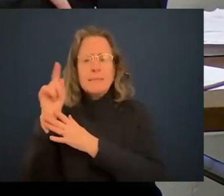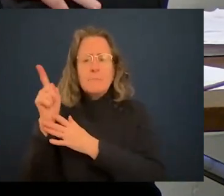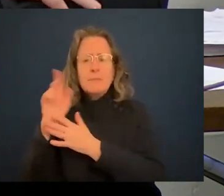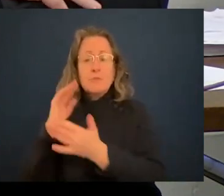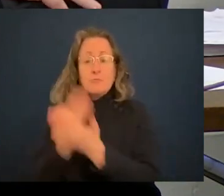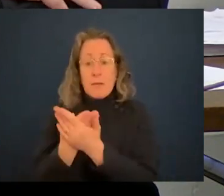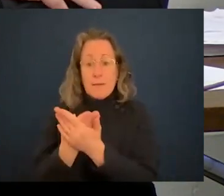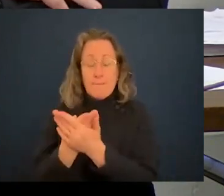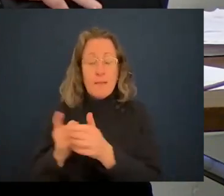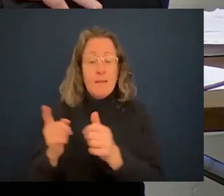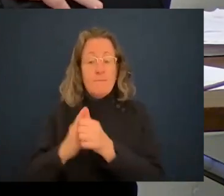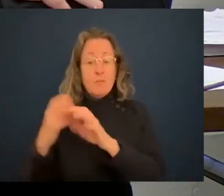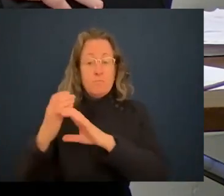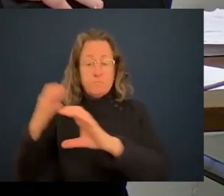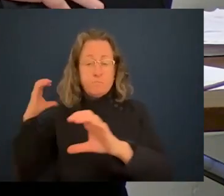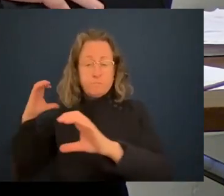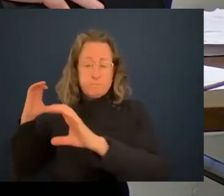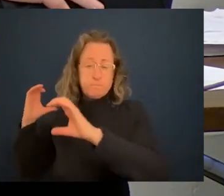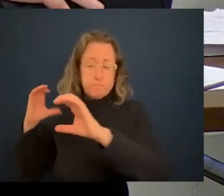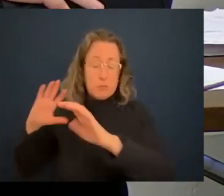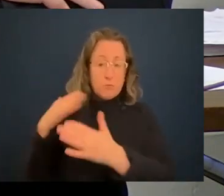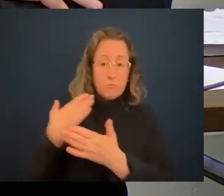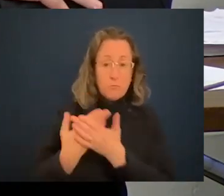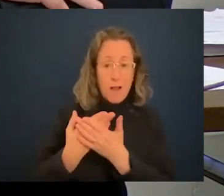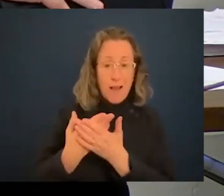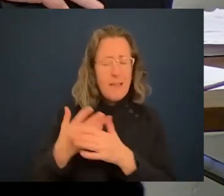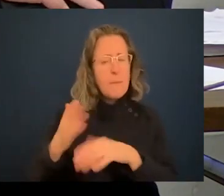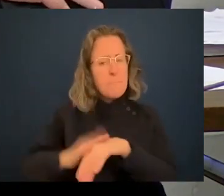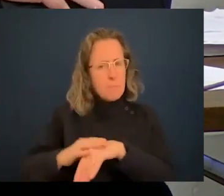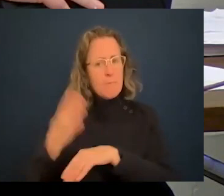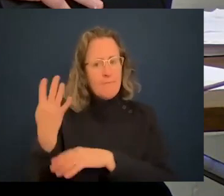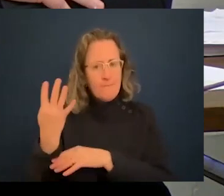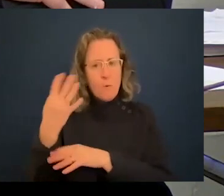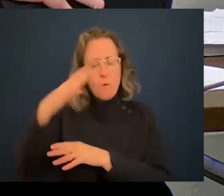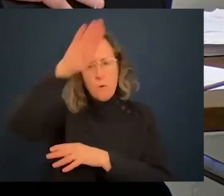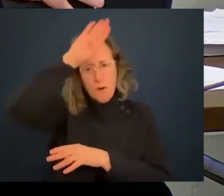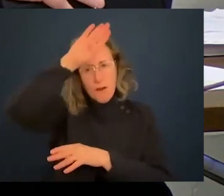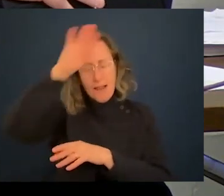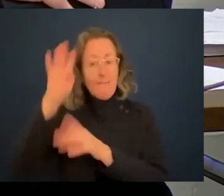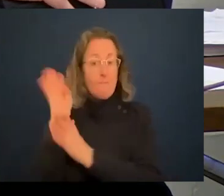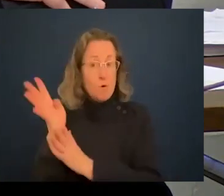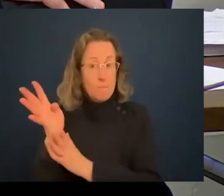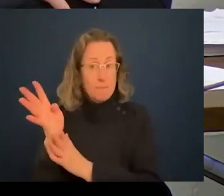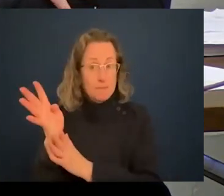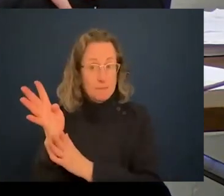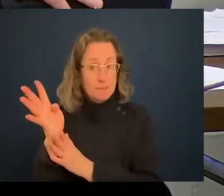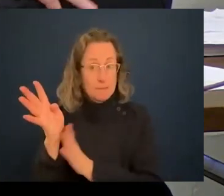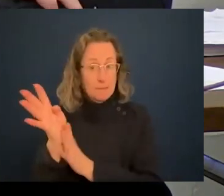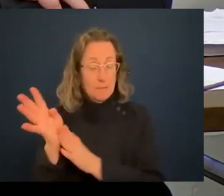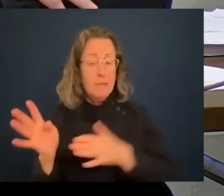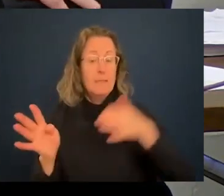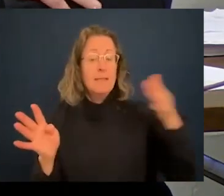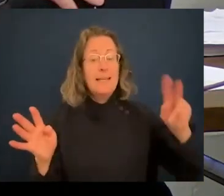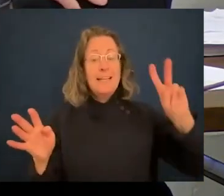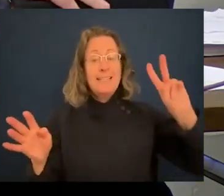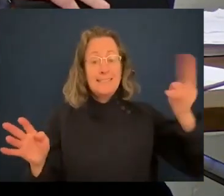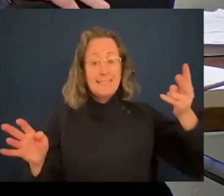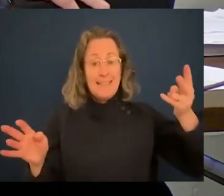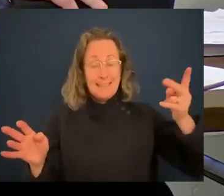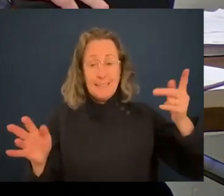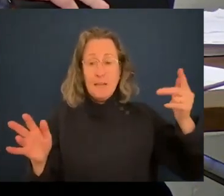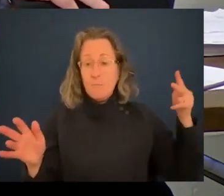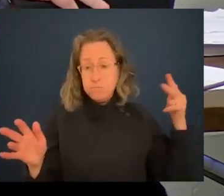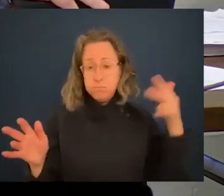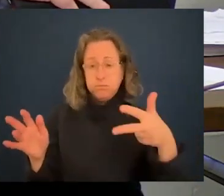should arrive with a minimum of four people on scene within four minutes and the second engine should arrive on scene in six minutes